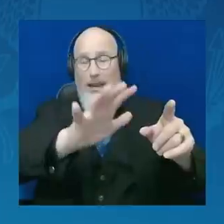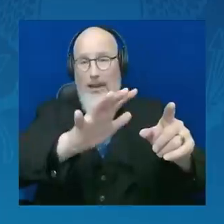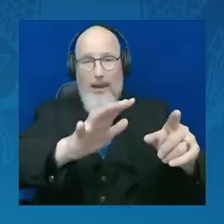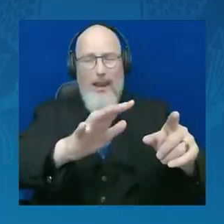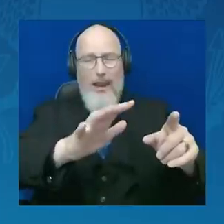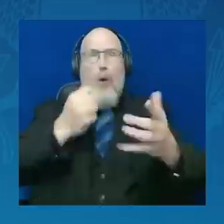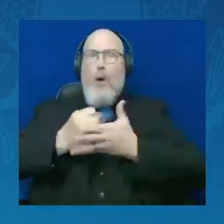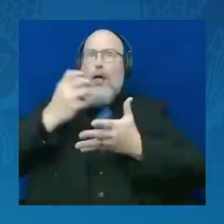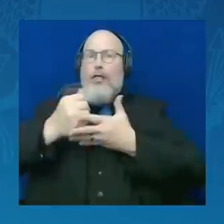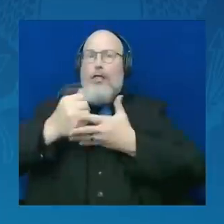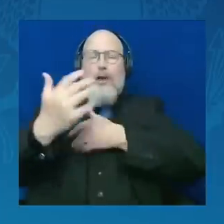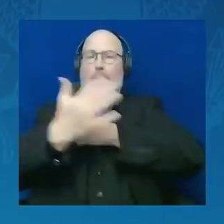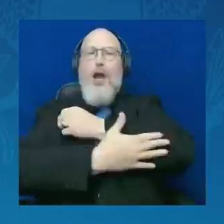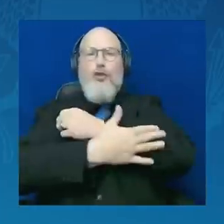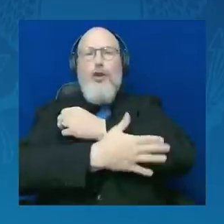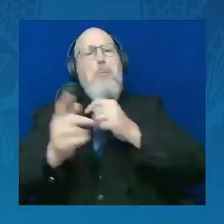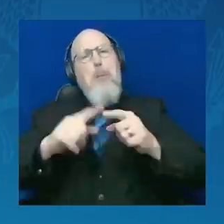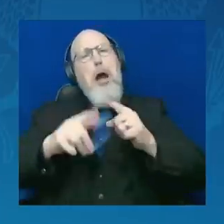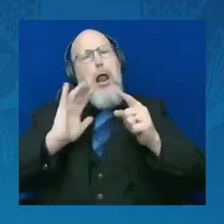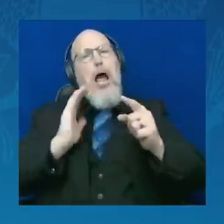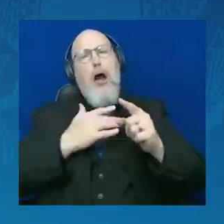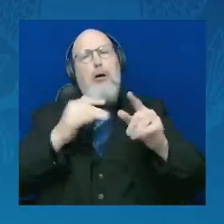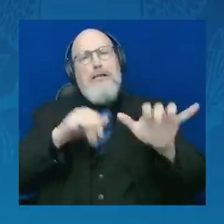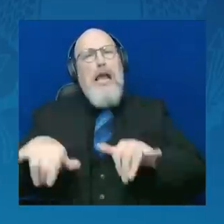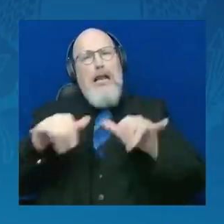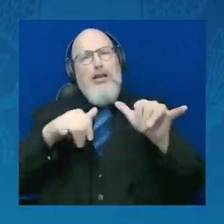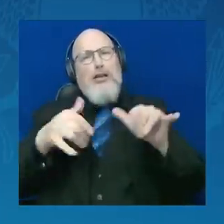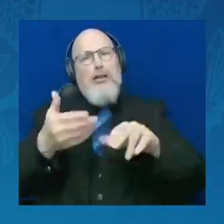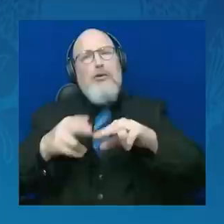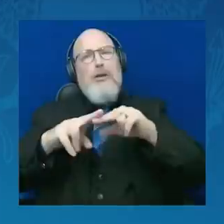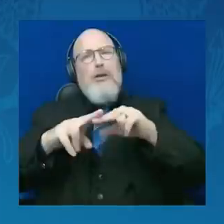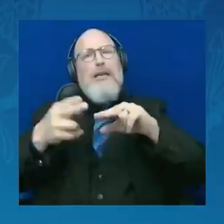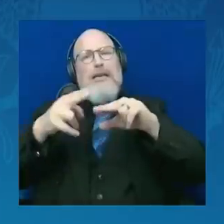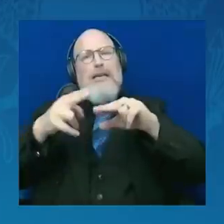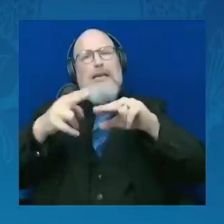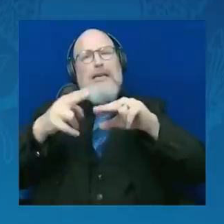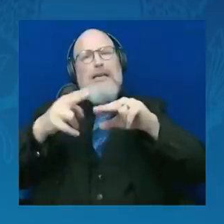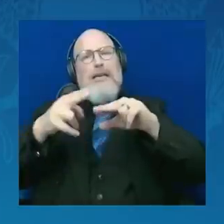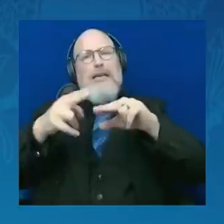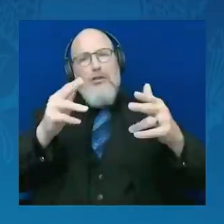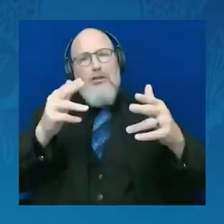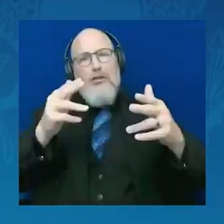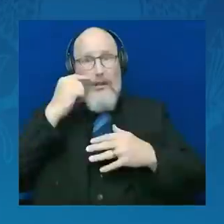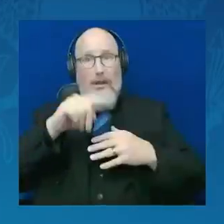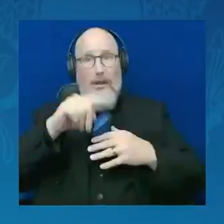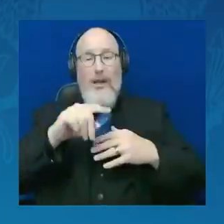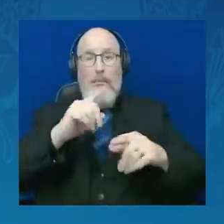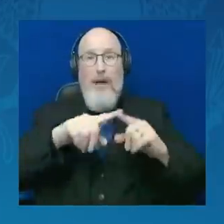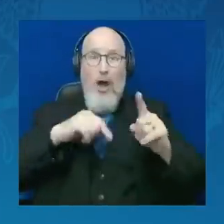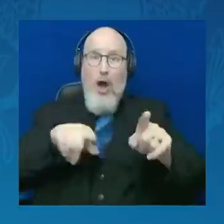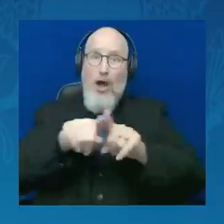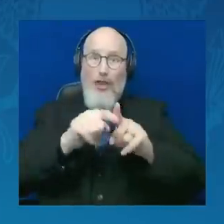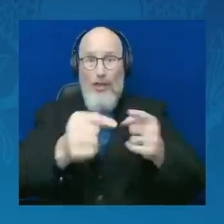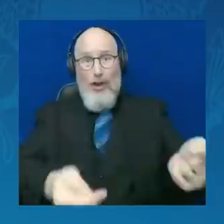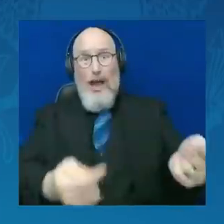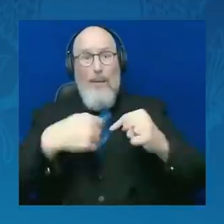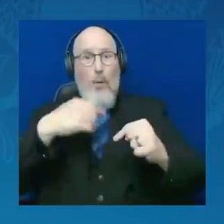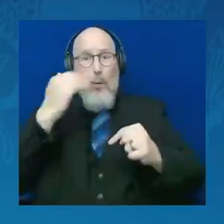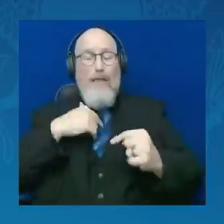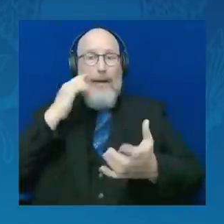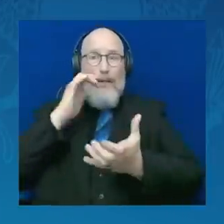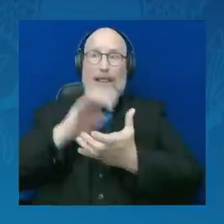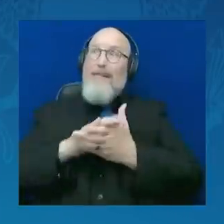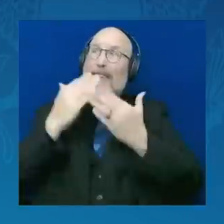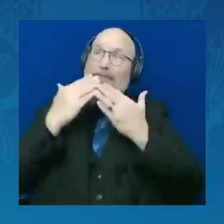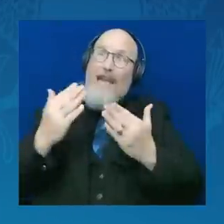last couple of years in Poland. But they are coming because I believe that also it is their belief that thanks to the presence of NATO armed forces, thanks to the presence